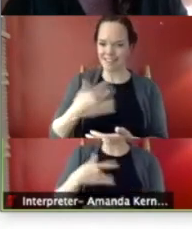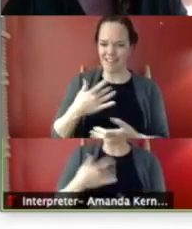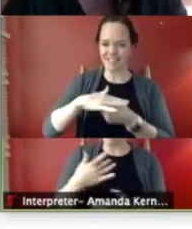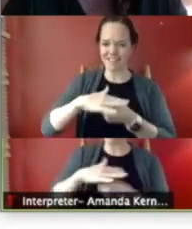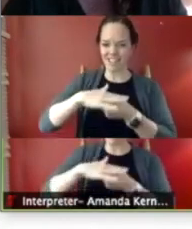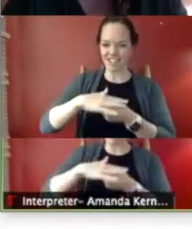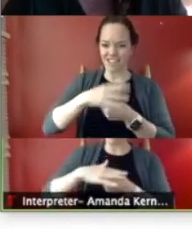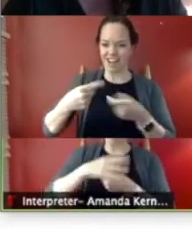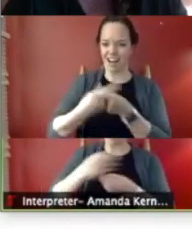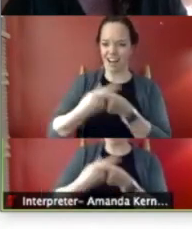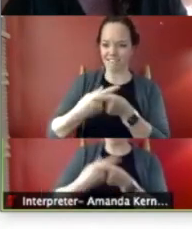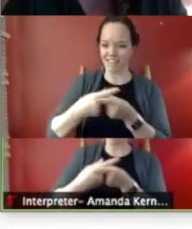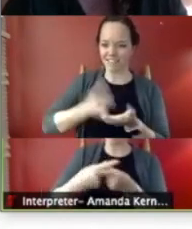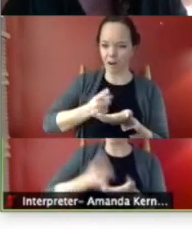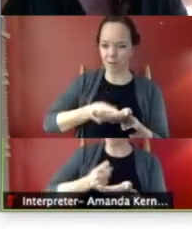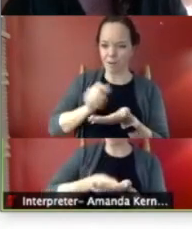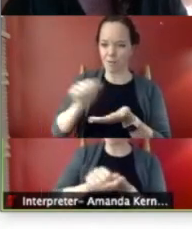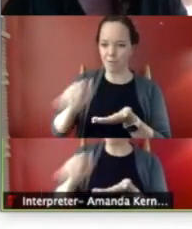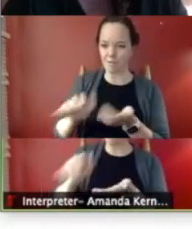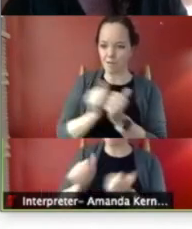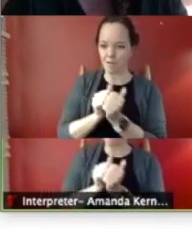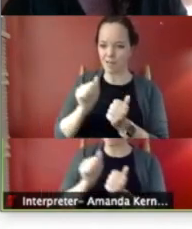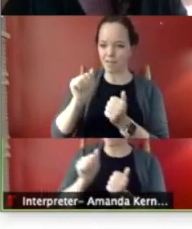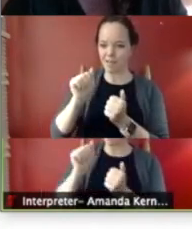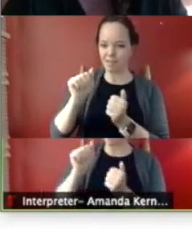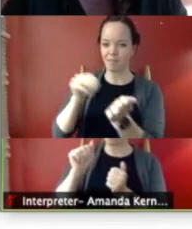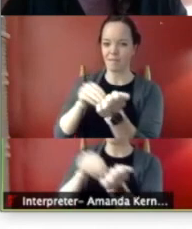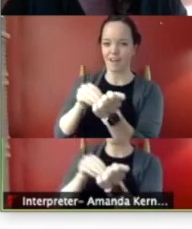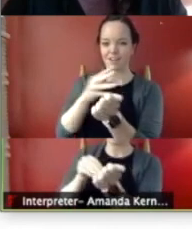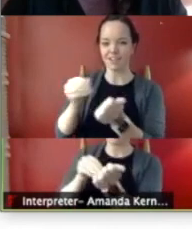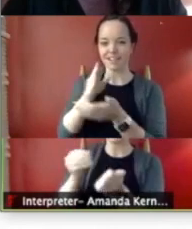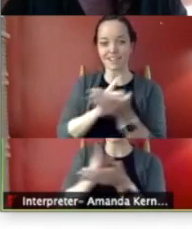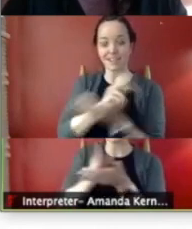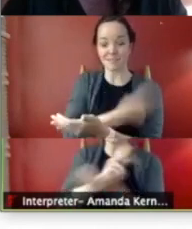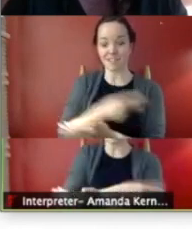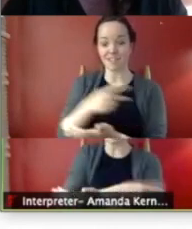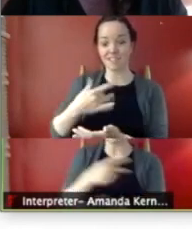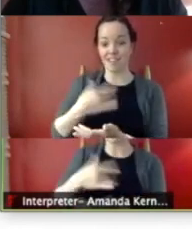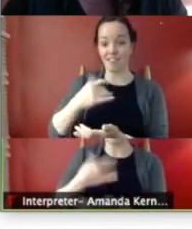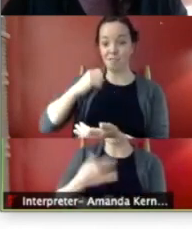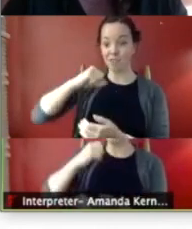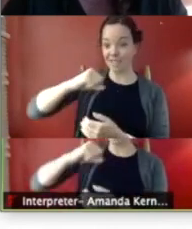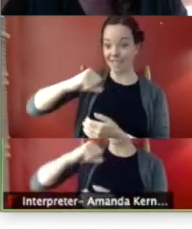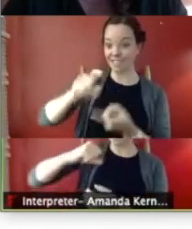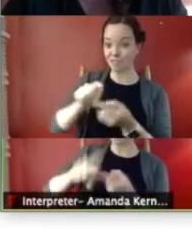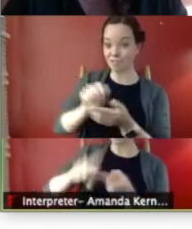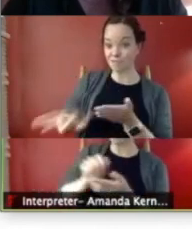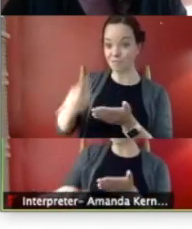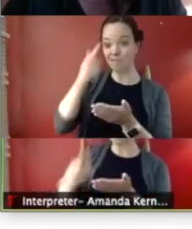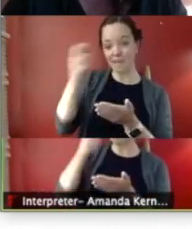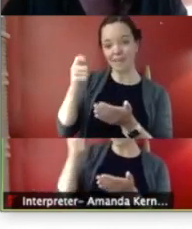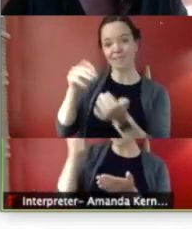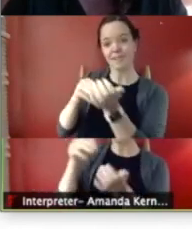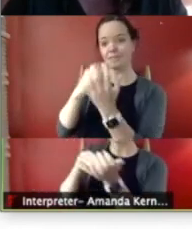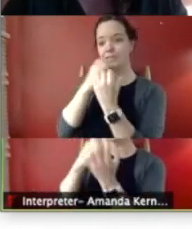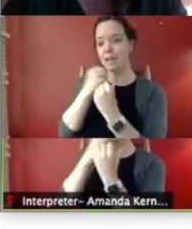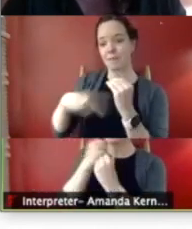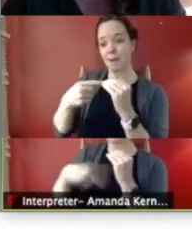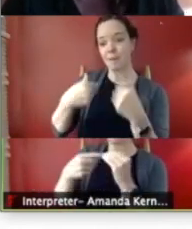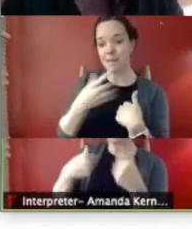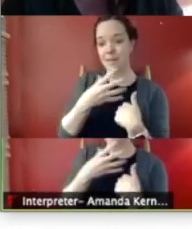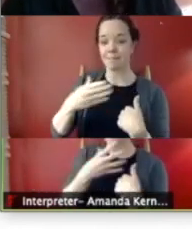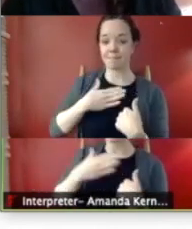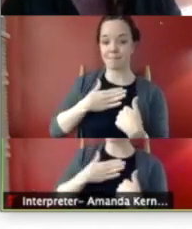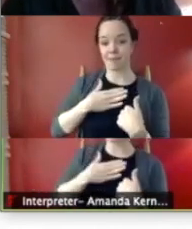discussing removal with their providers, and some patients believed that resistance to removal was because their provider cared about them and their reproductive